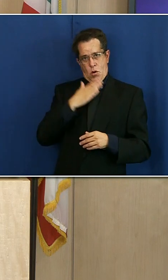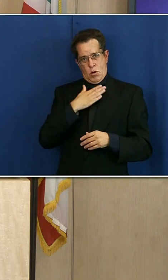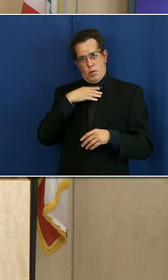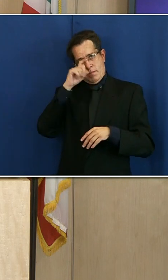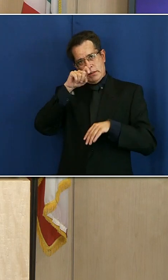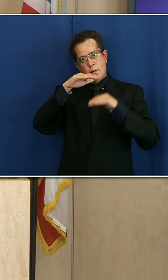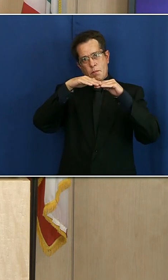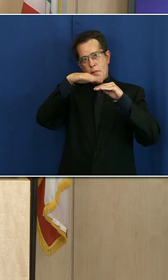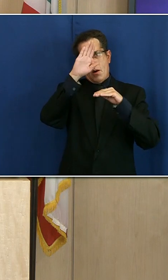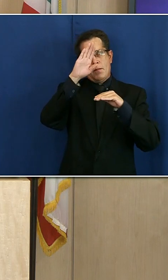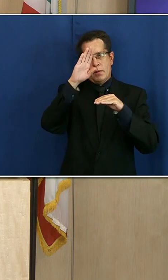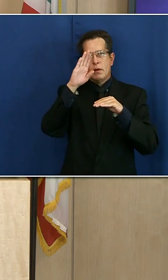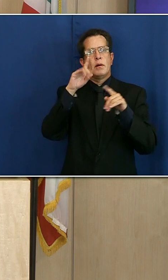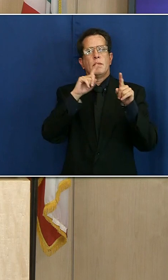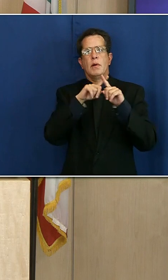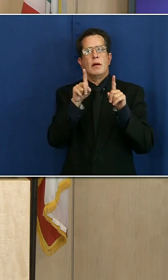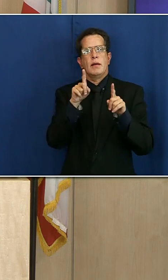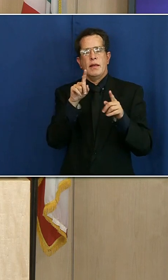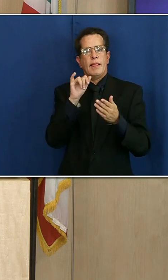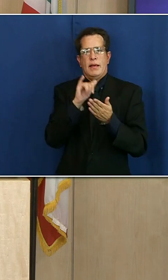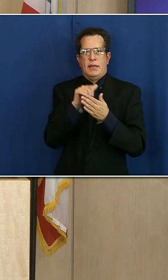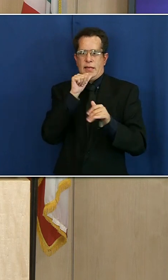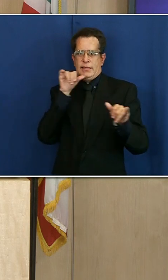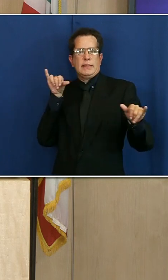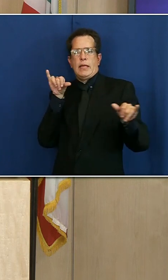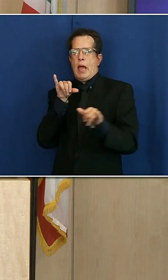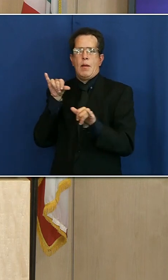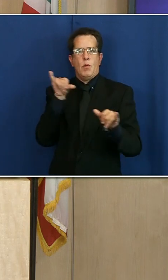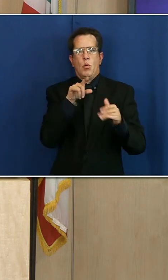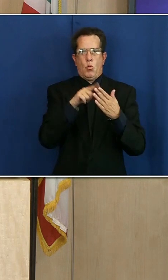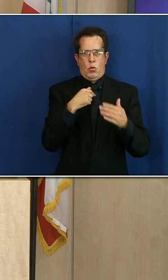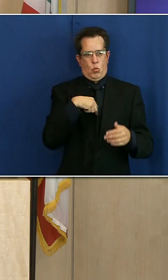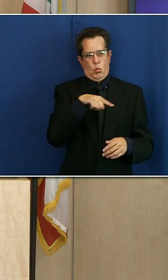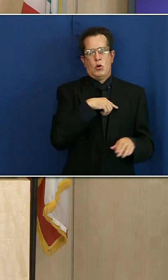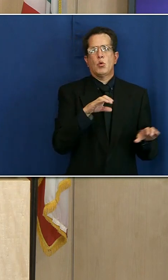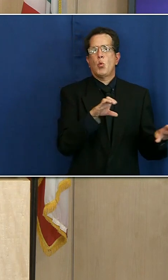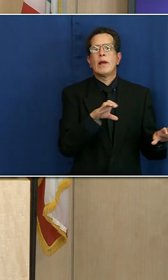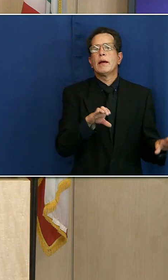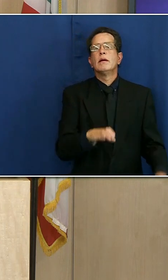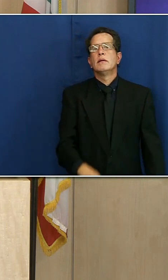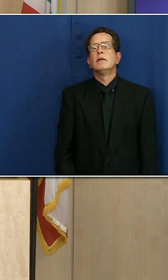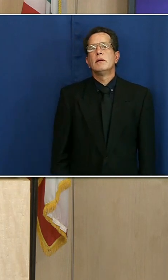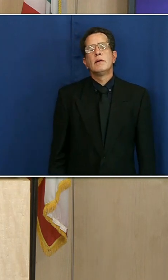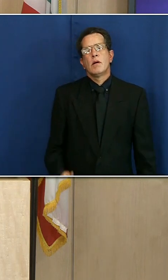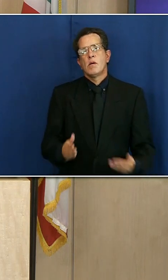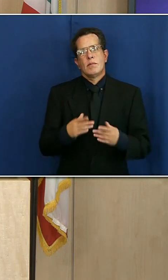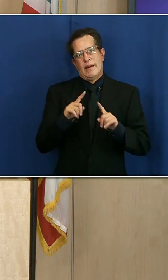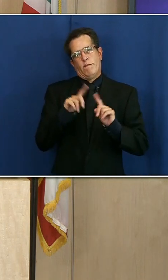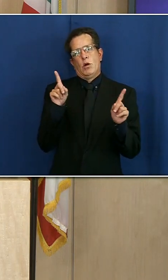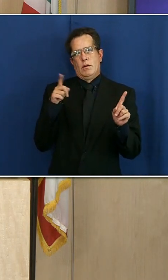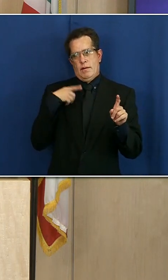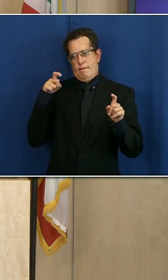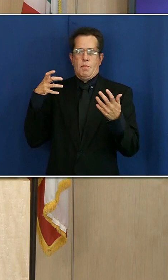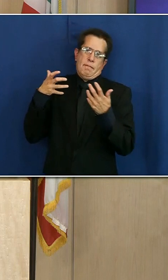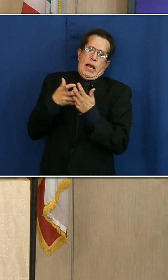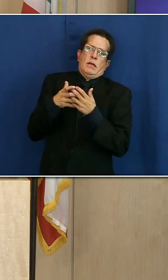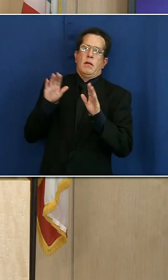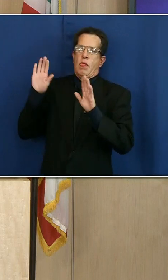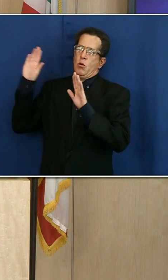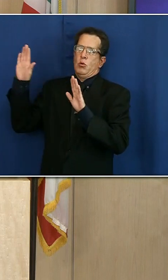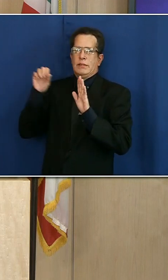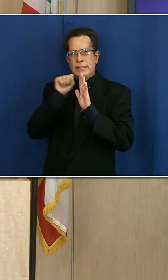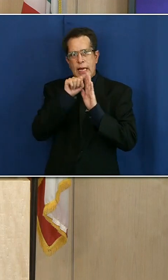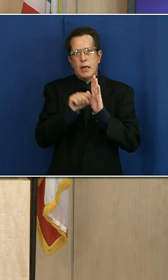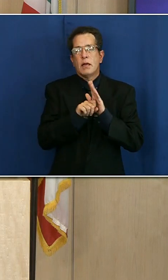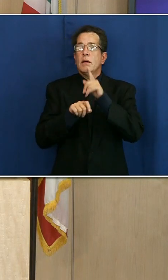is not the actual volume of tests that we are conducting. Thank you. So